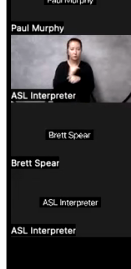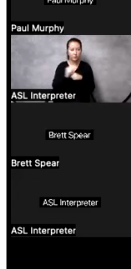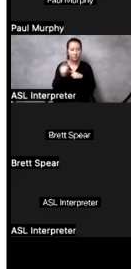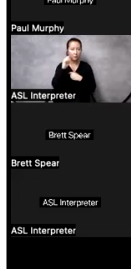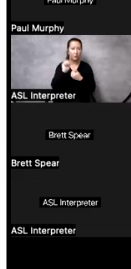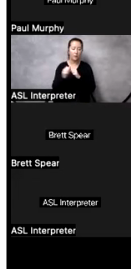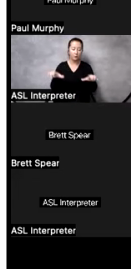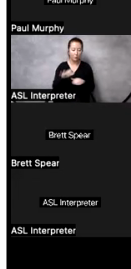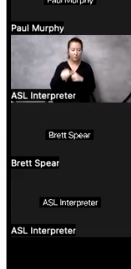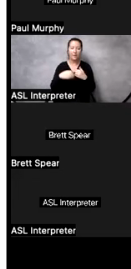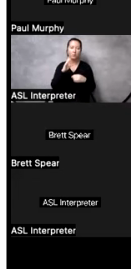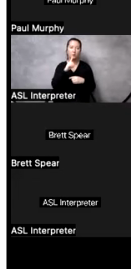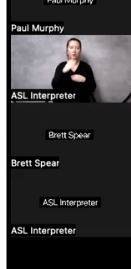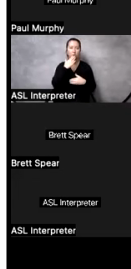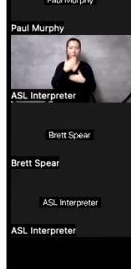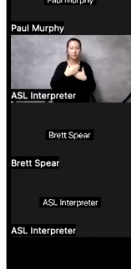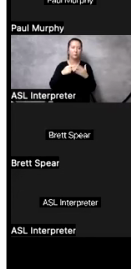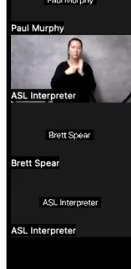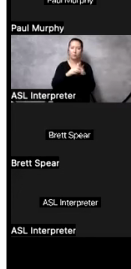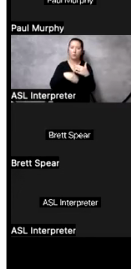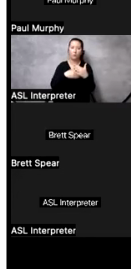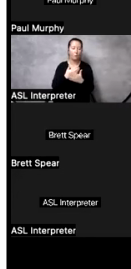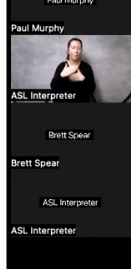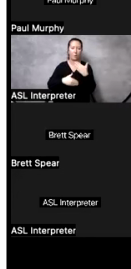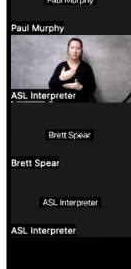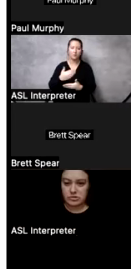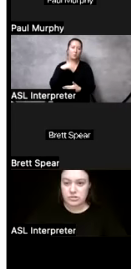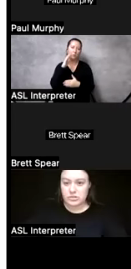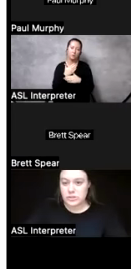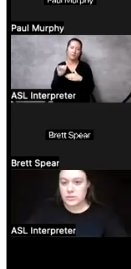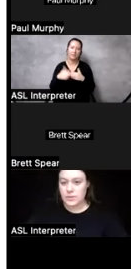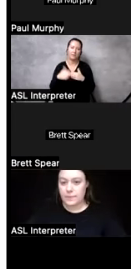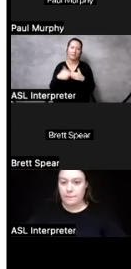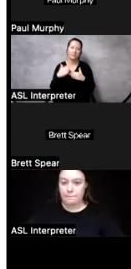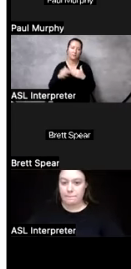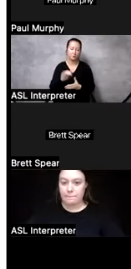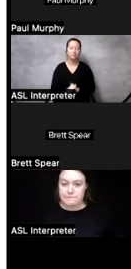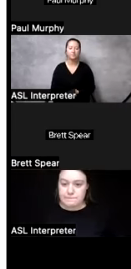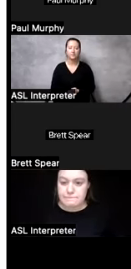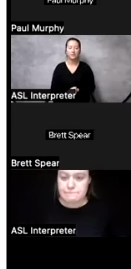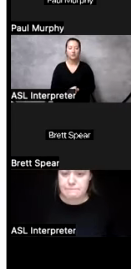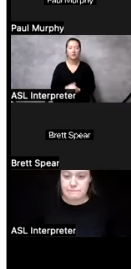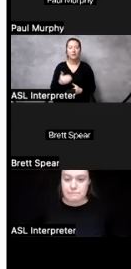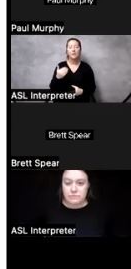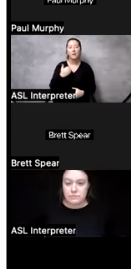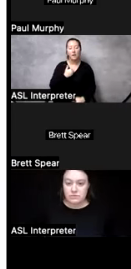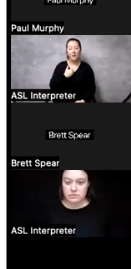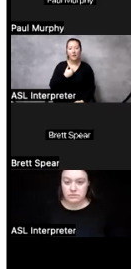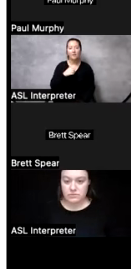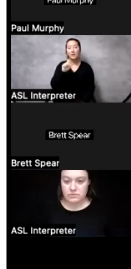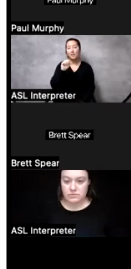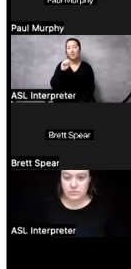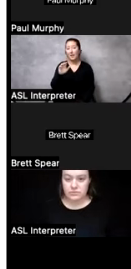so we'll provide that resource at the end. having lab alumni,